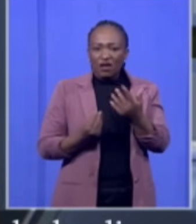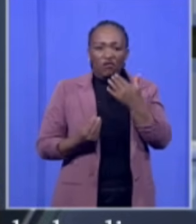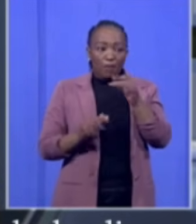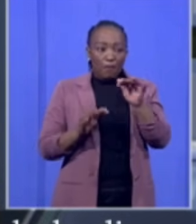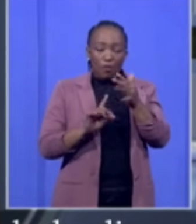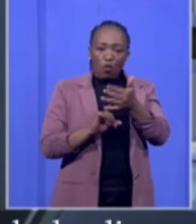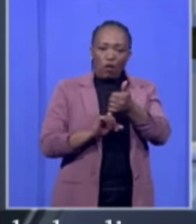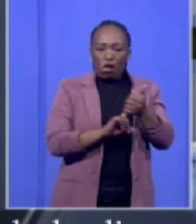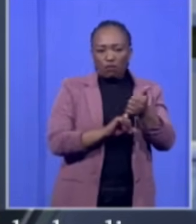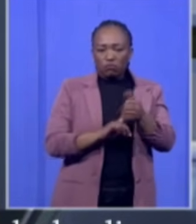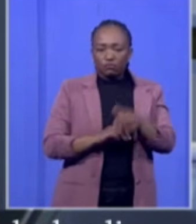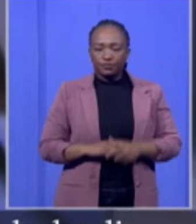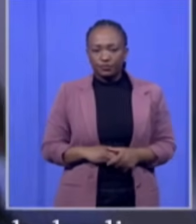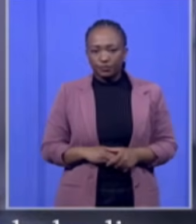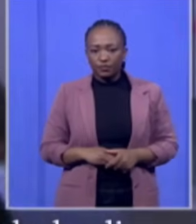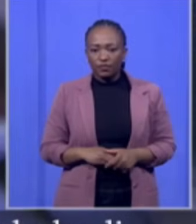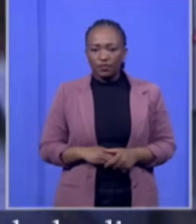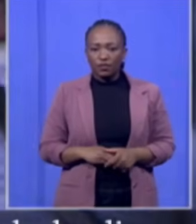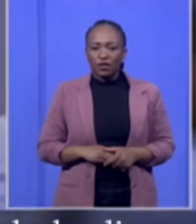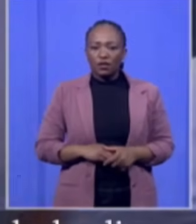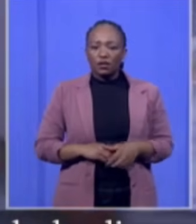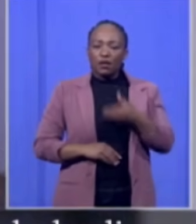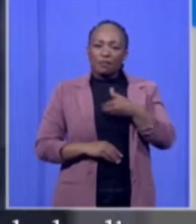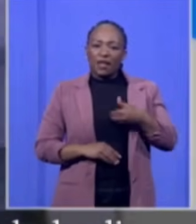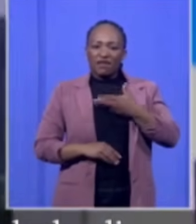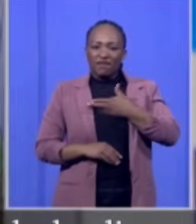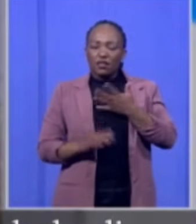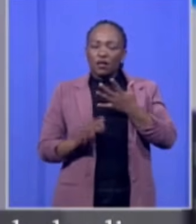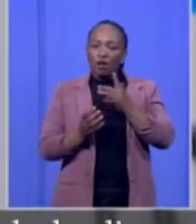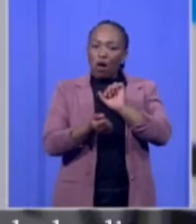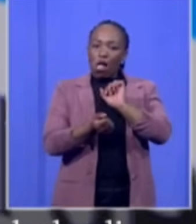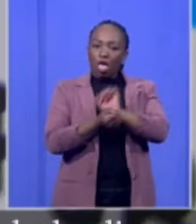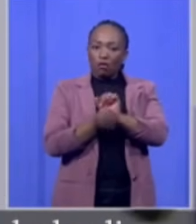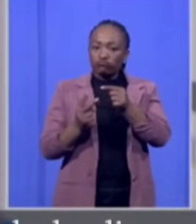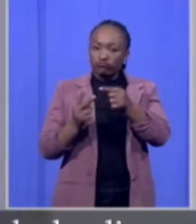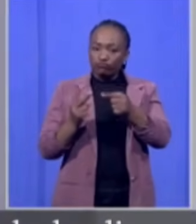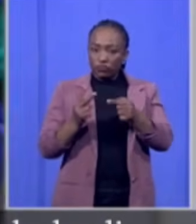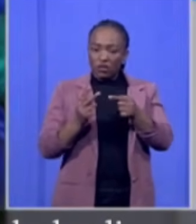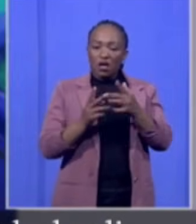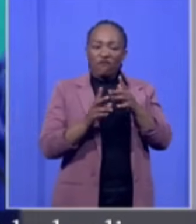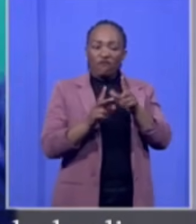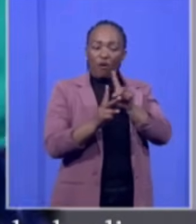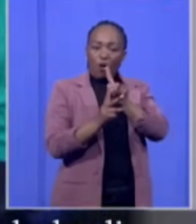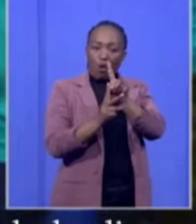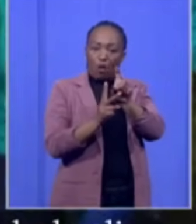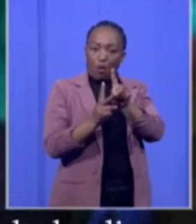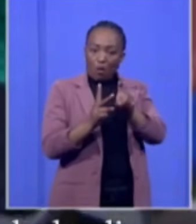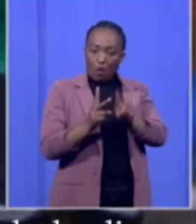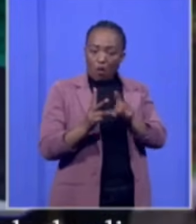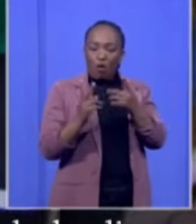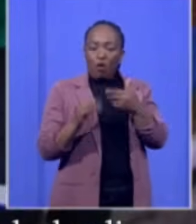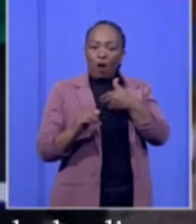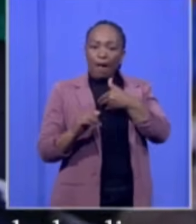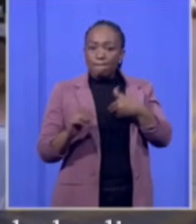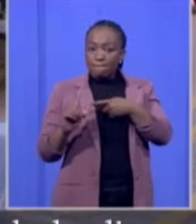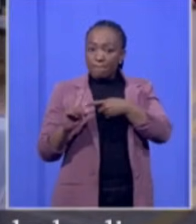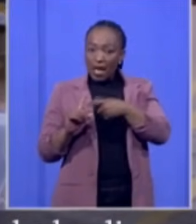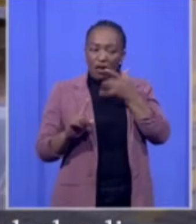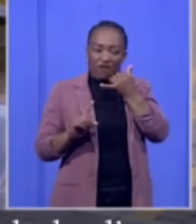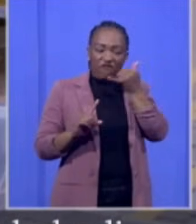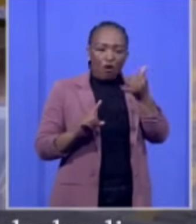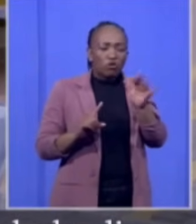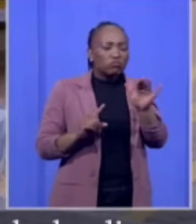hae. Batswadi ba Makhanya ba ile ba tshwarwa ho ya hlongwa dipotso ka menyetsi ya hore mme wa hae o ile a moloma tsebe hore o ntse a